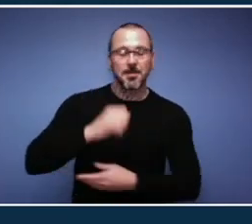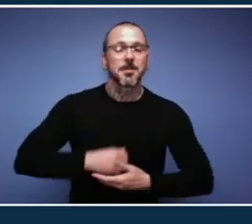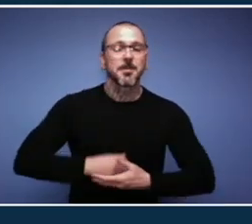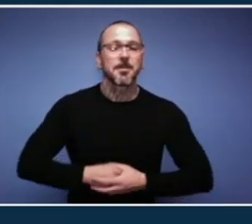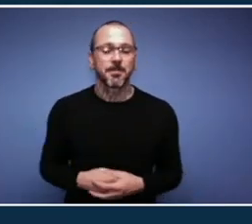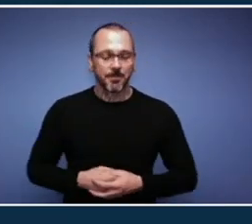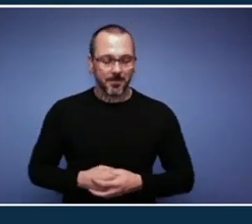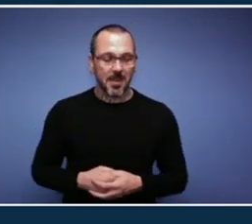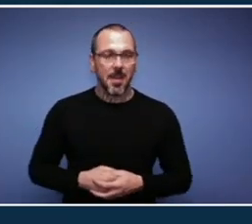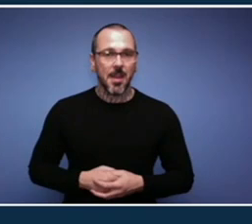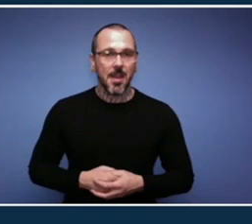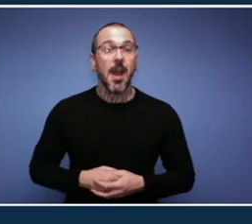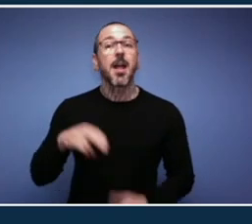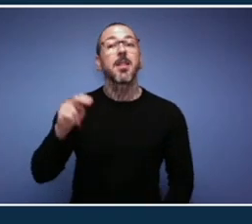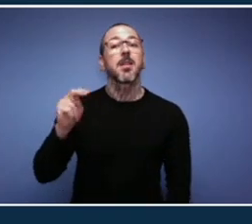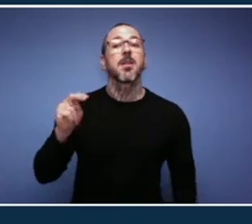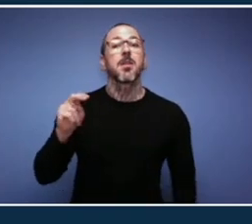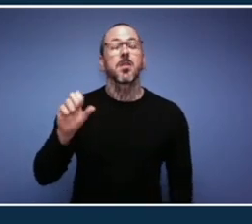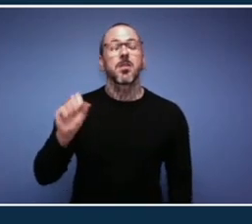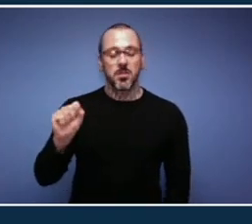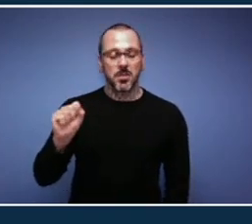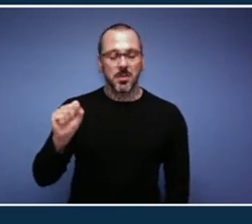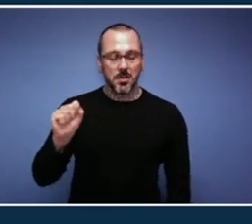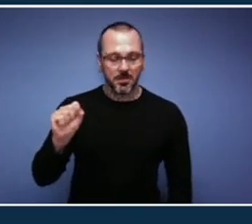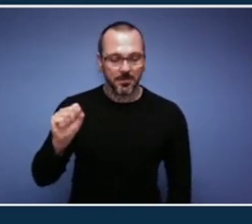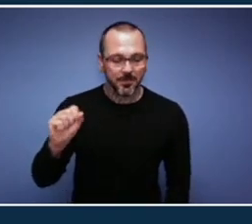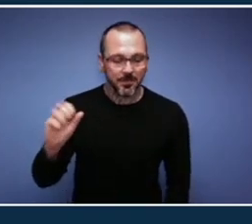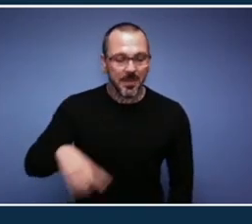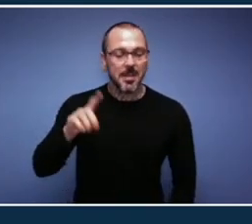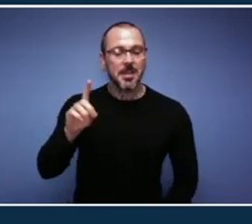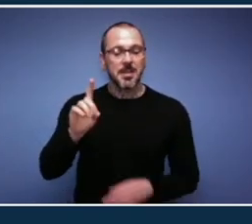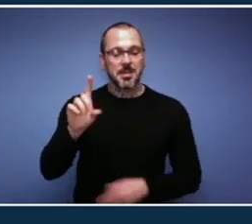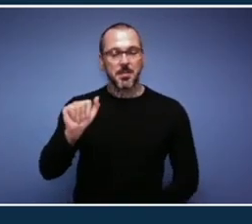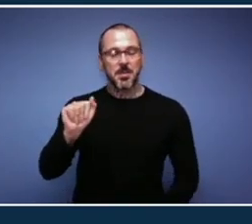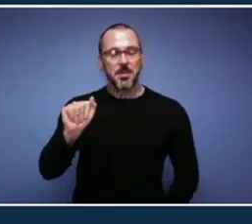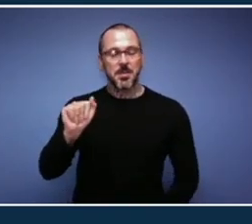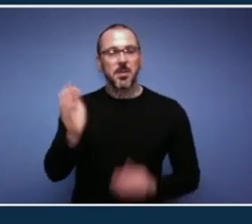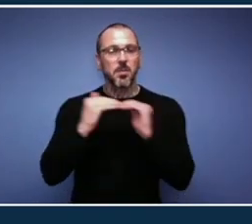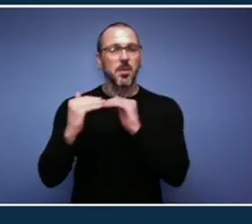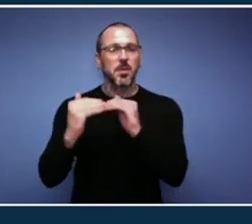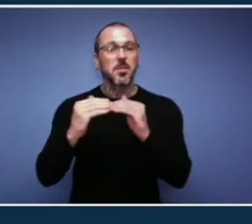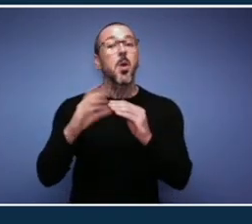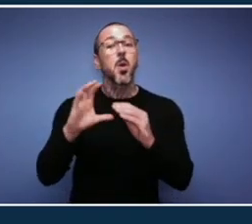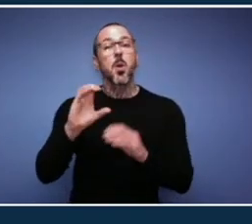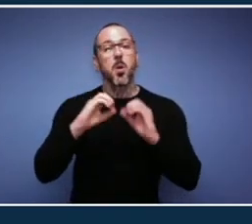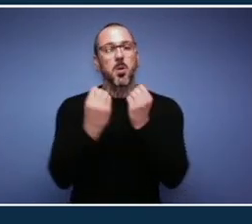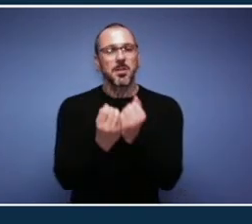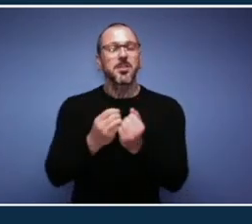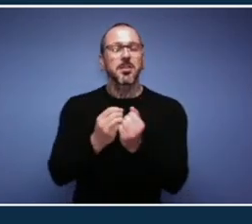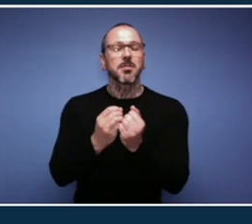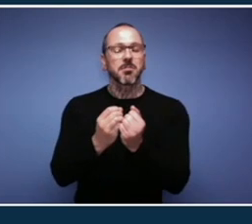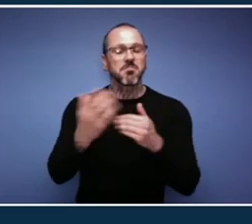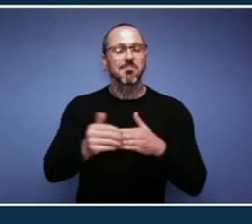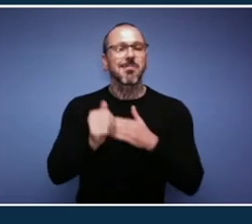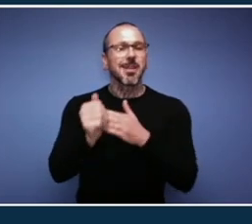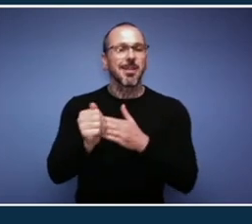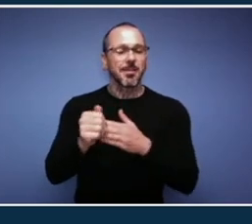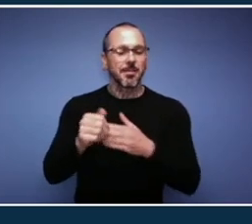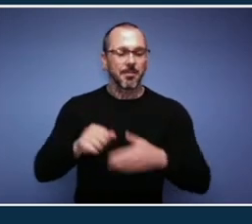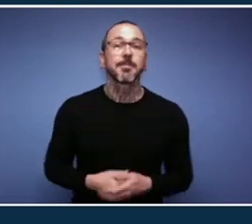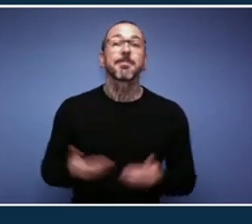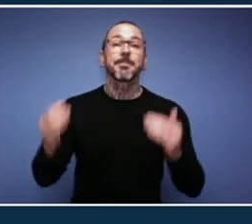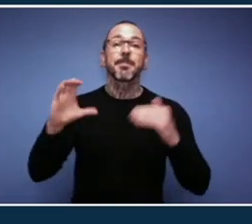Nova Scotia, who is always striving to do what's best for her community. Claire McNeil is a lawyer who has worked alongside the Disability Rights